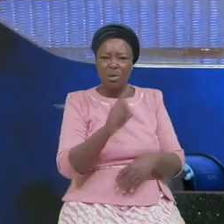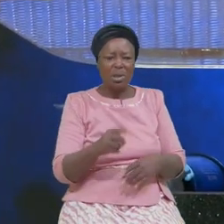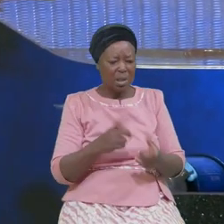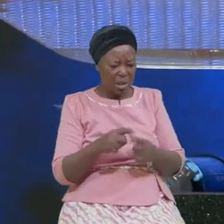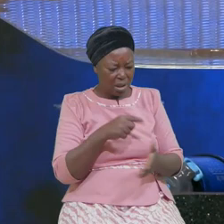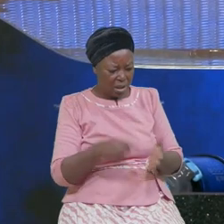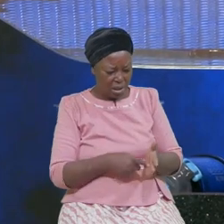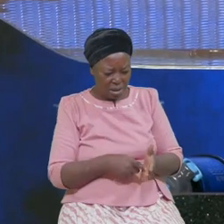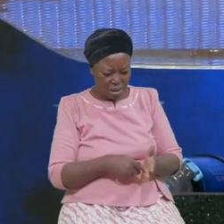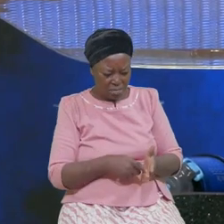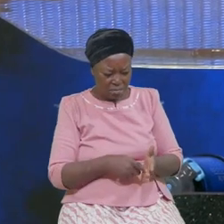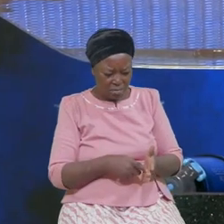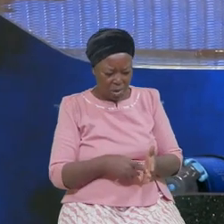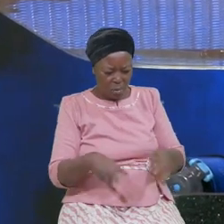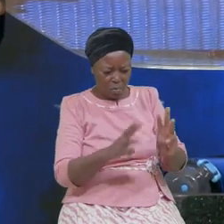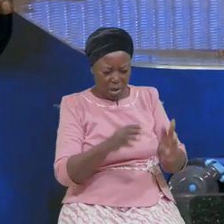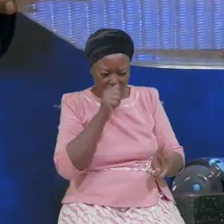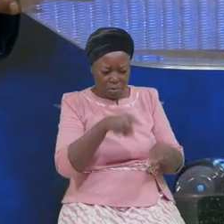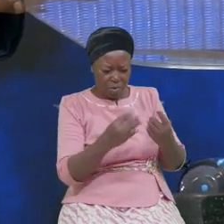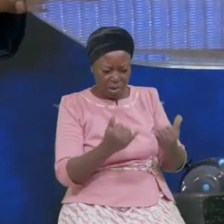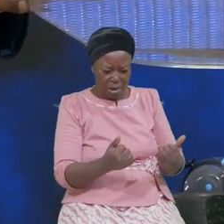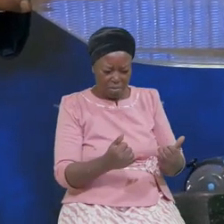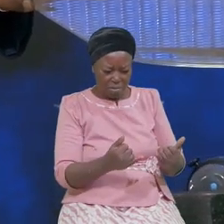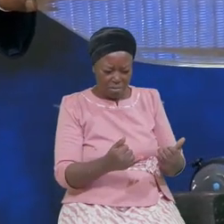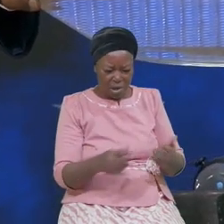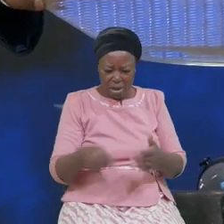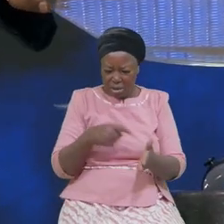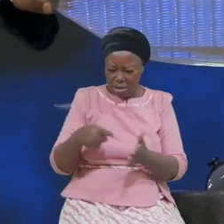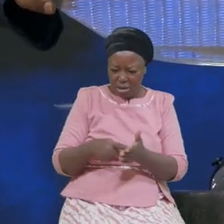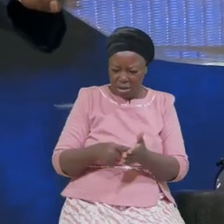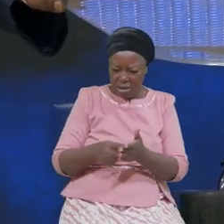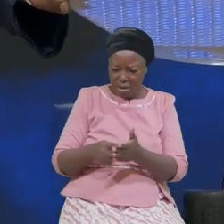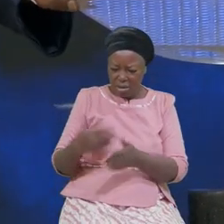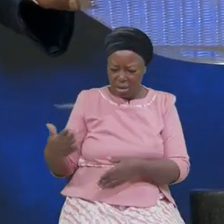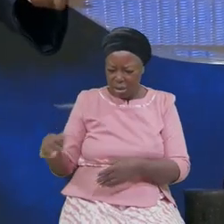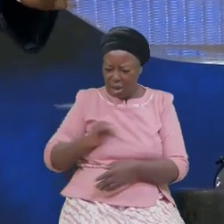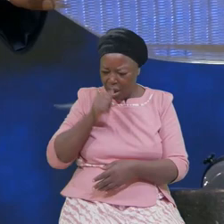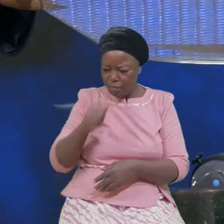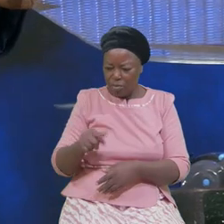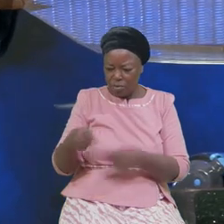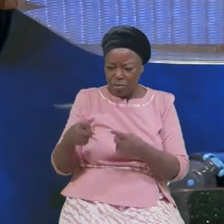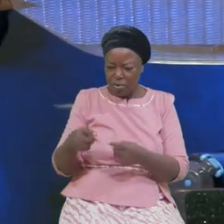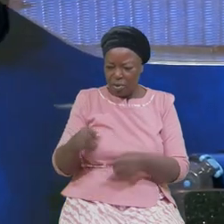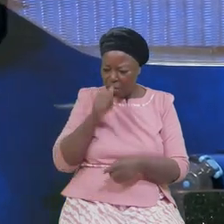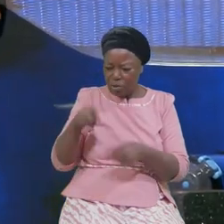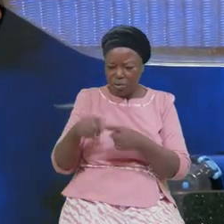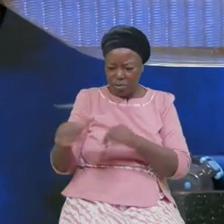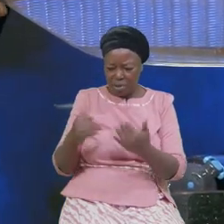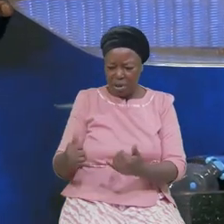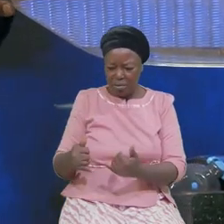I'm taking, this place I'm going, this thing I want to do,